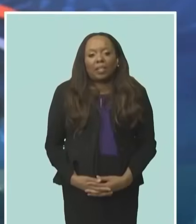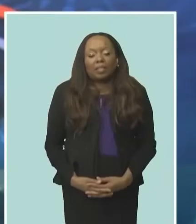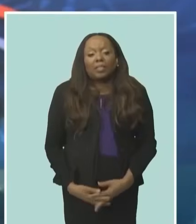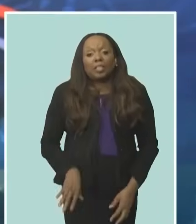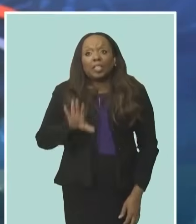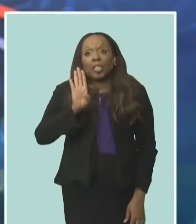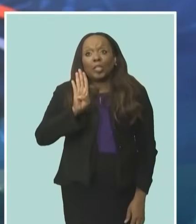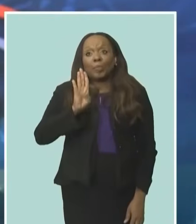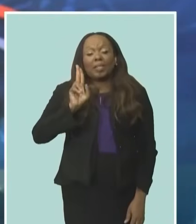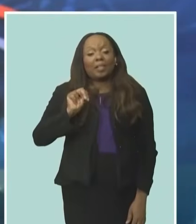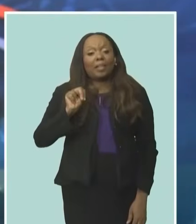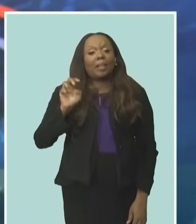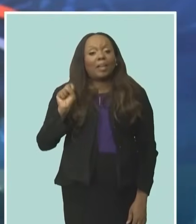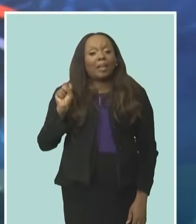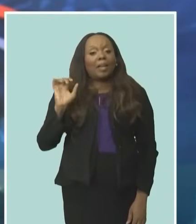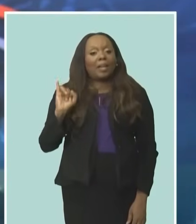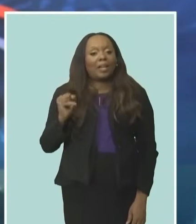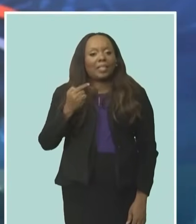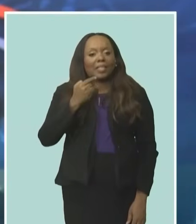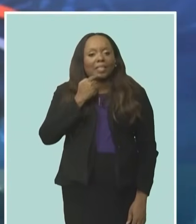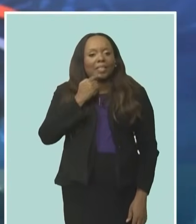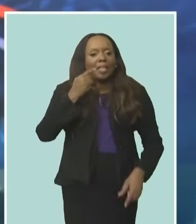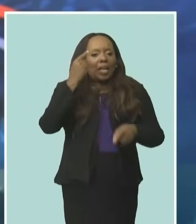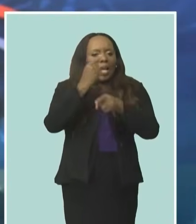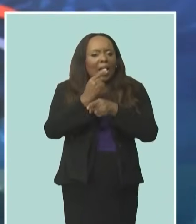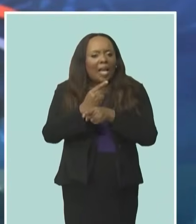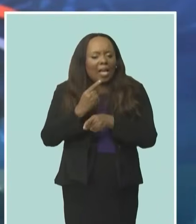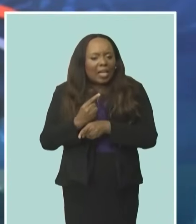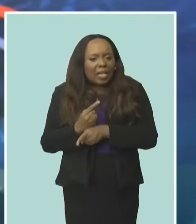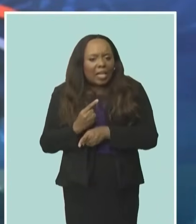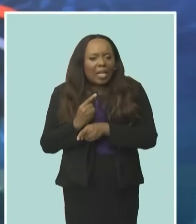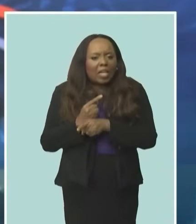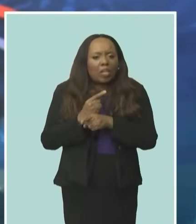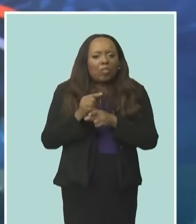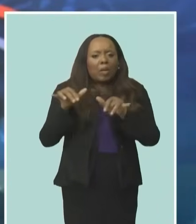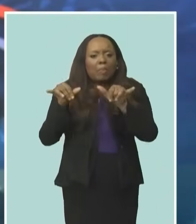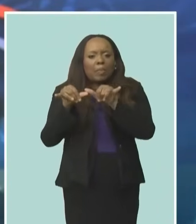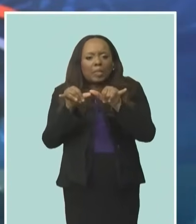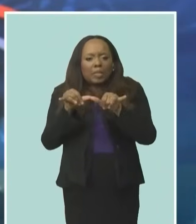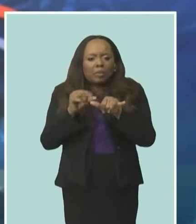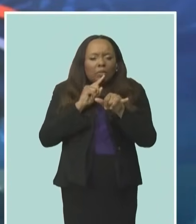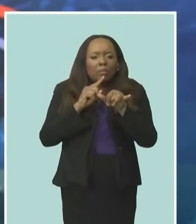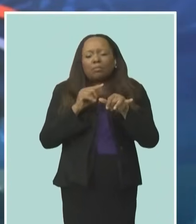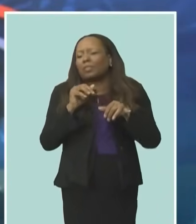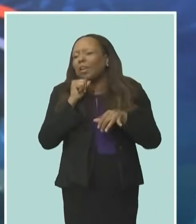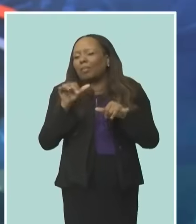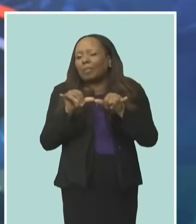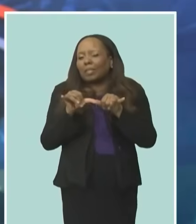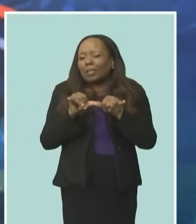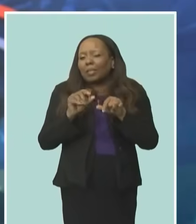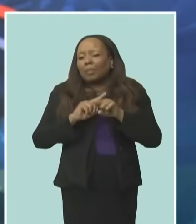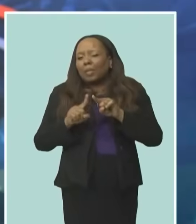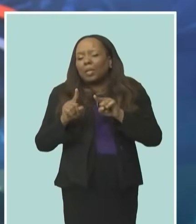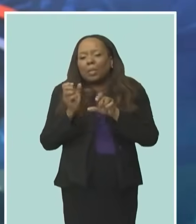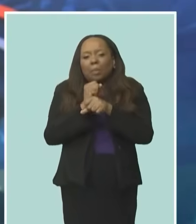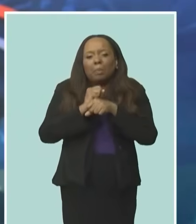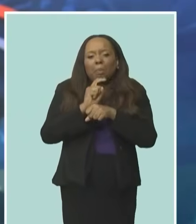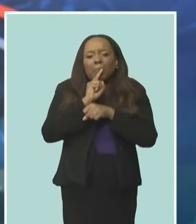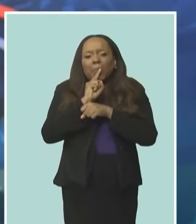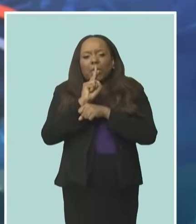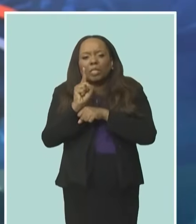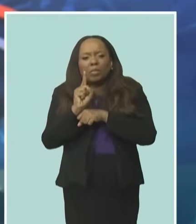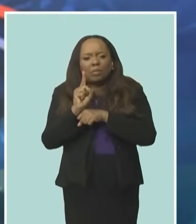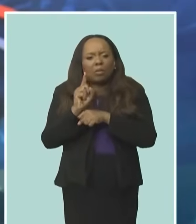The Barbados National Standards Institution says accurate measurement is critical to the island's economic future. At an awareness